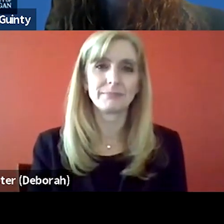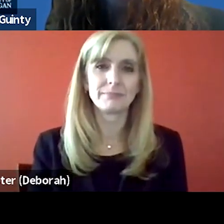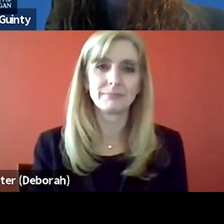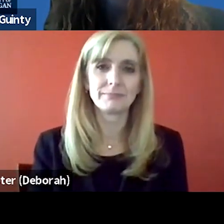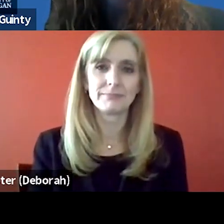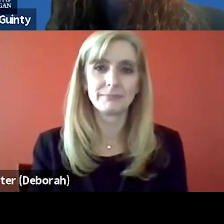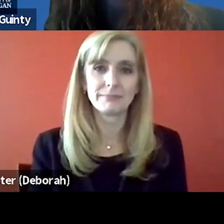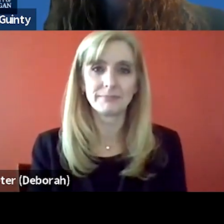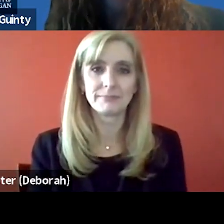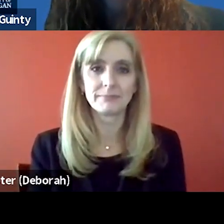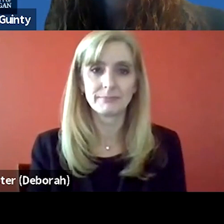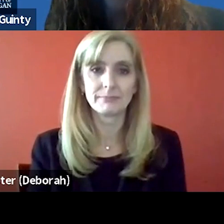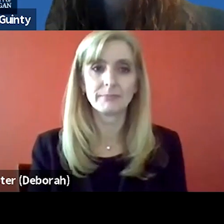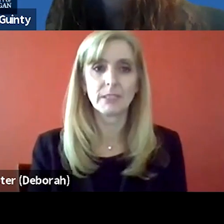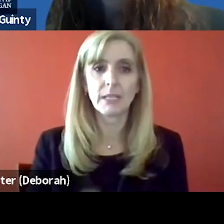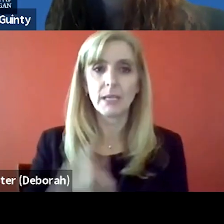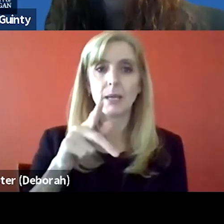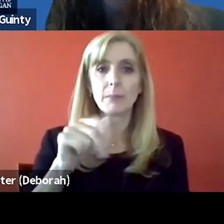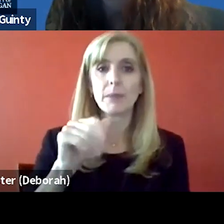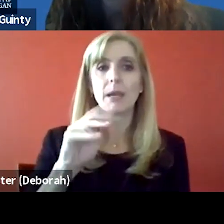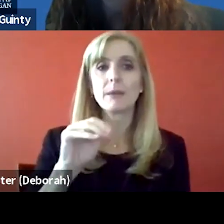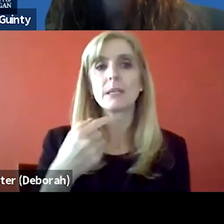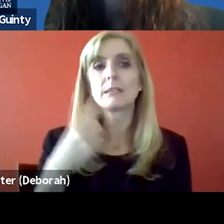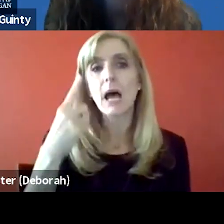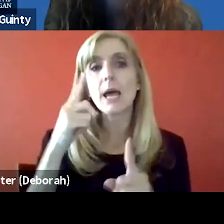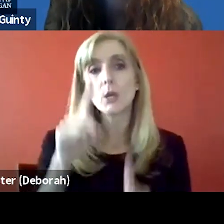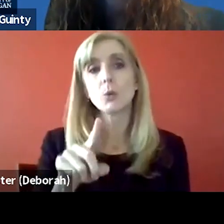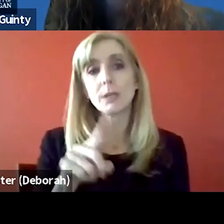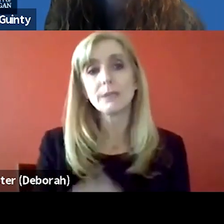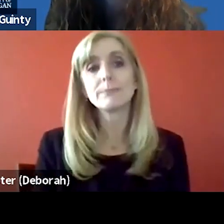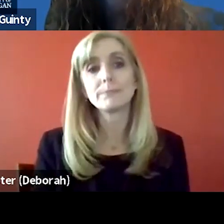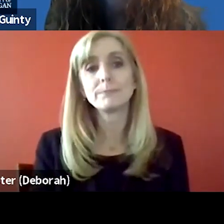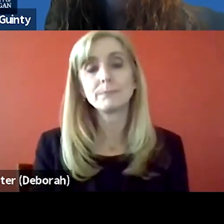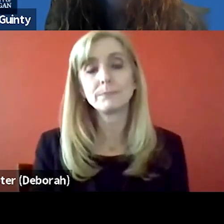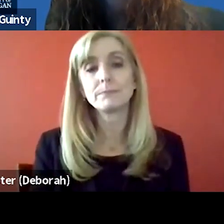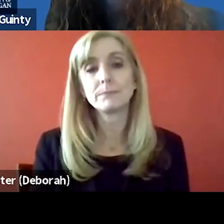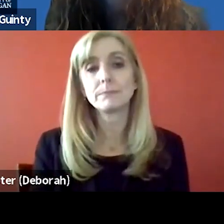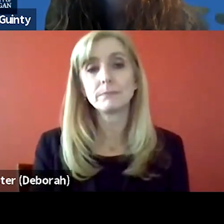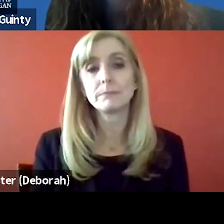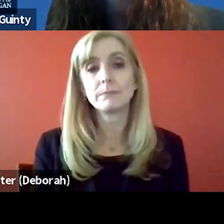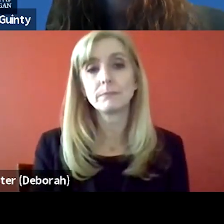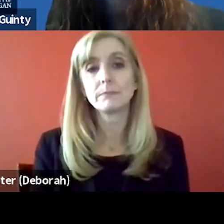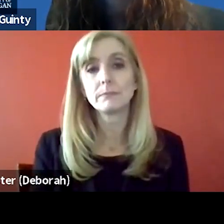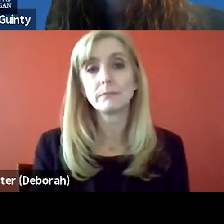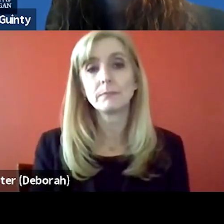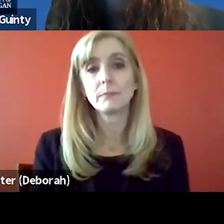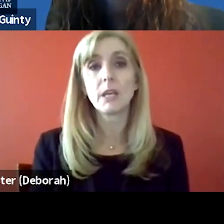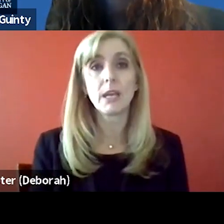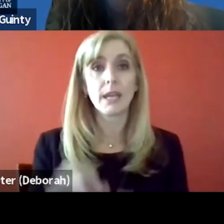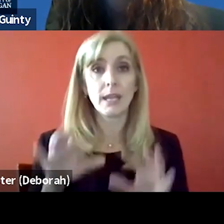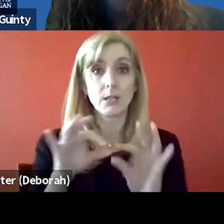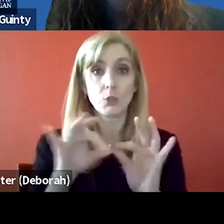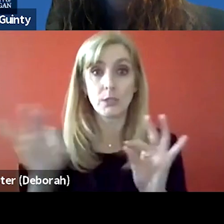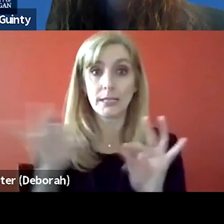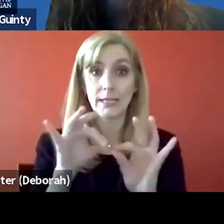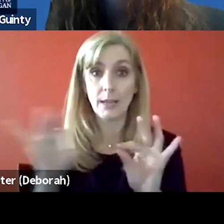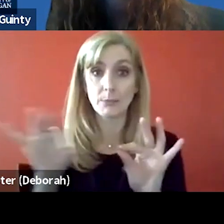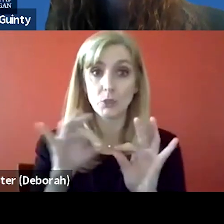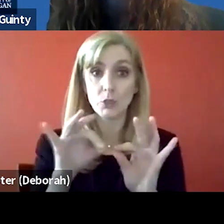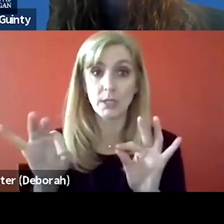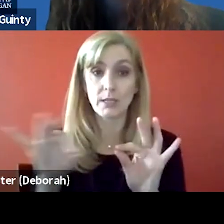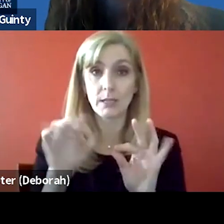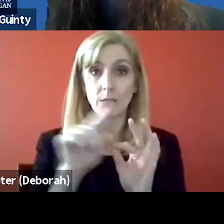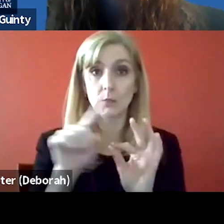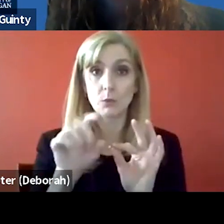I agree with that, Natasha. That's a great point. And turning on the captions in Zoom meetings